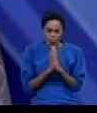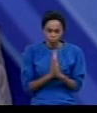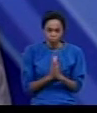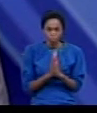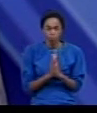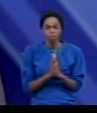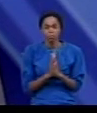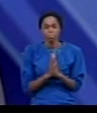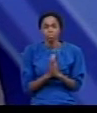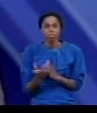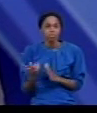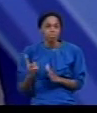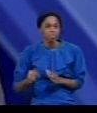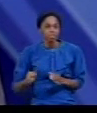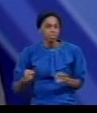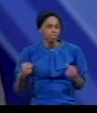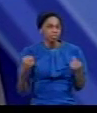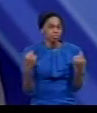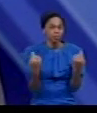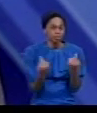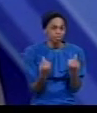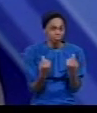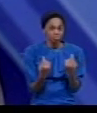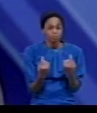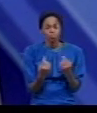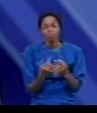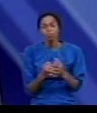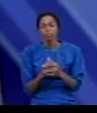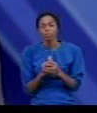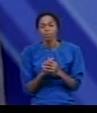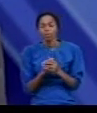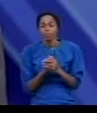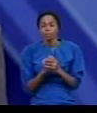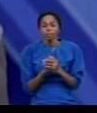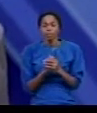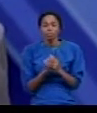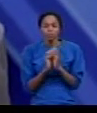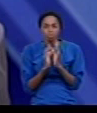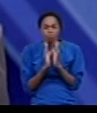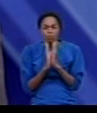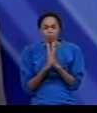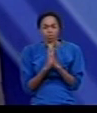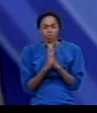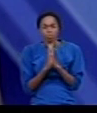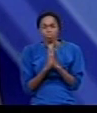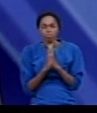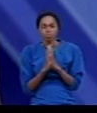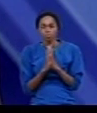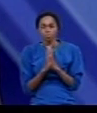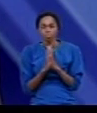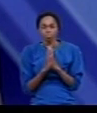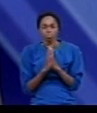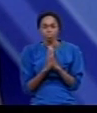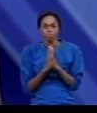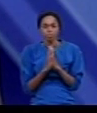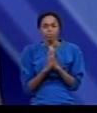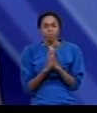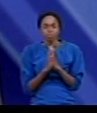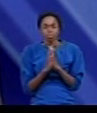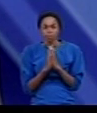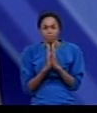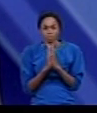of the law leads and has the punishment of hellfire.